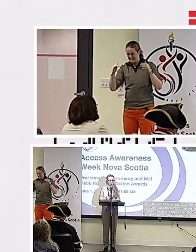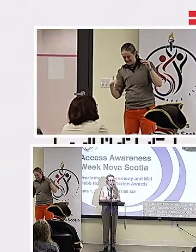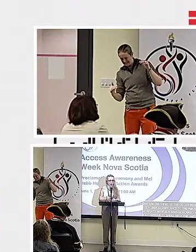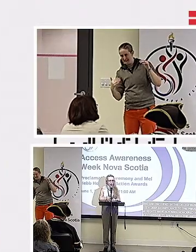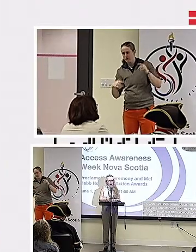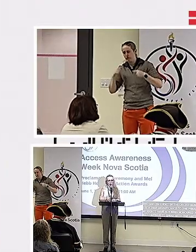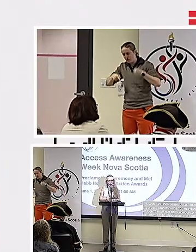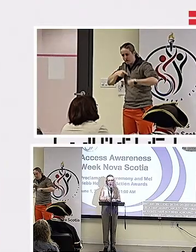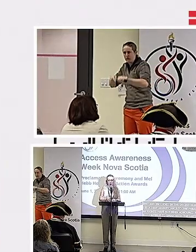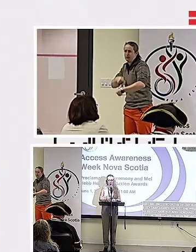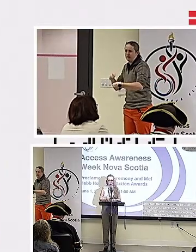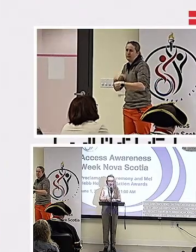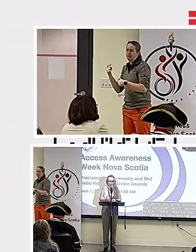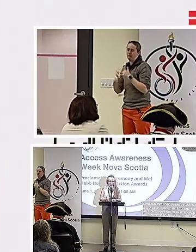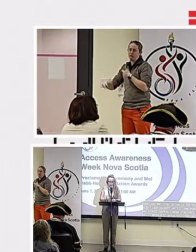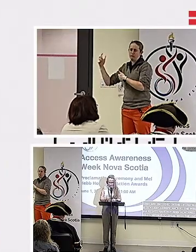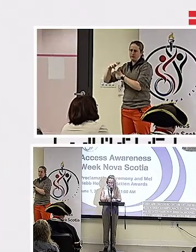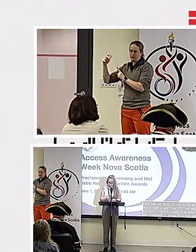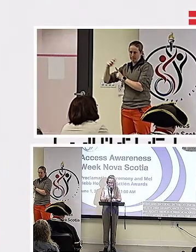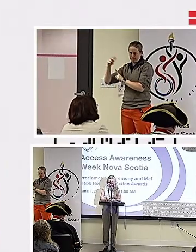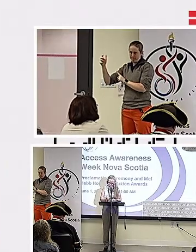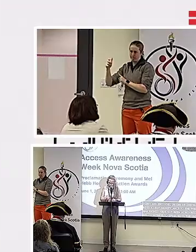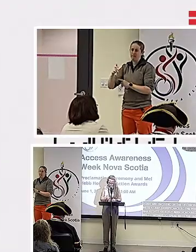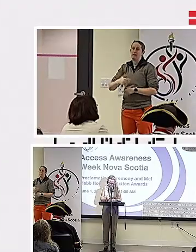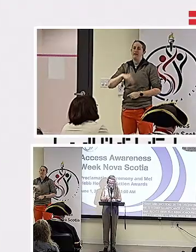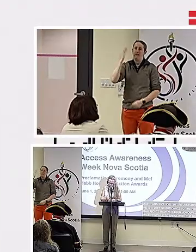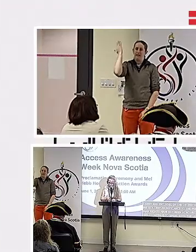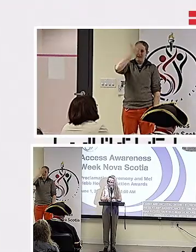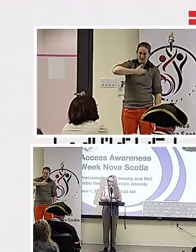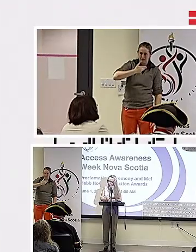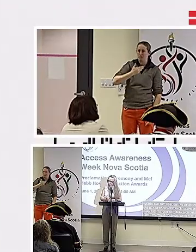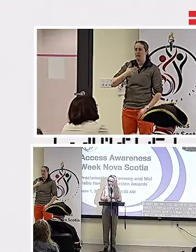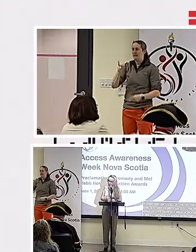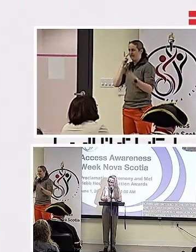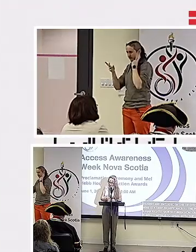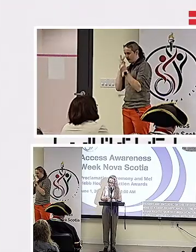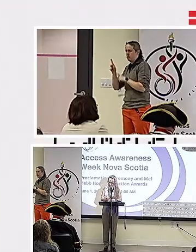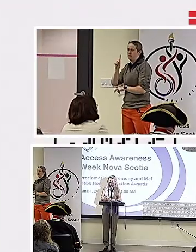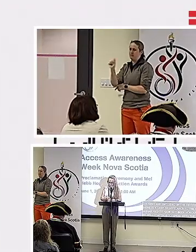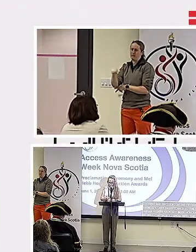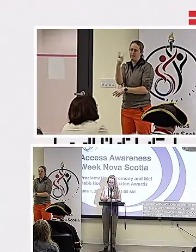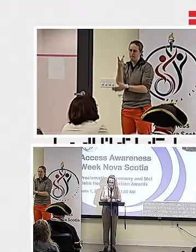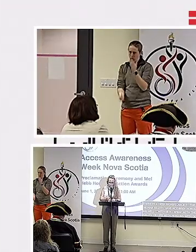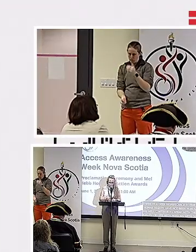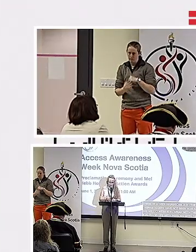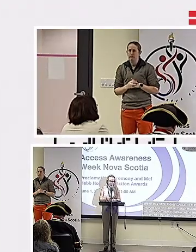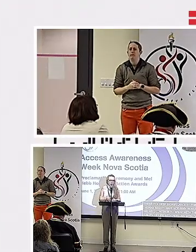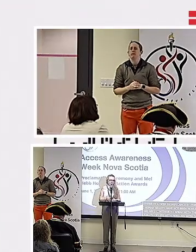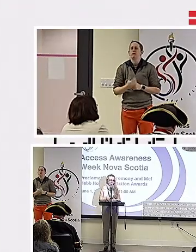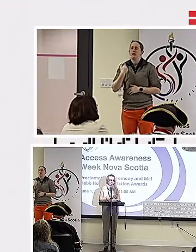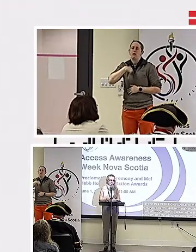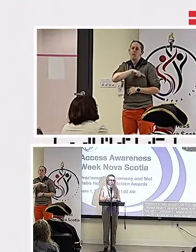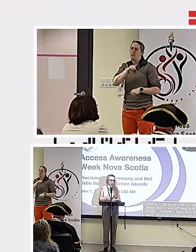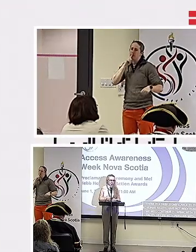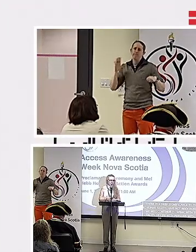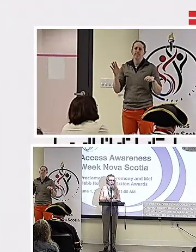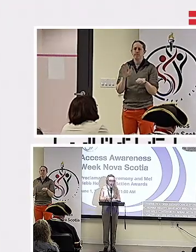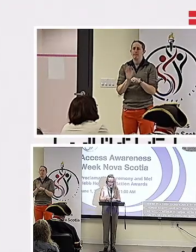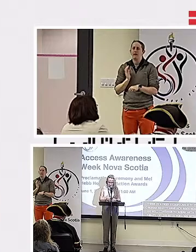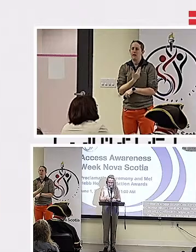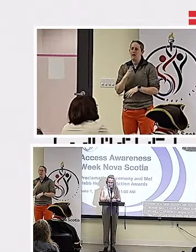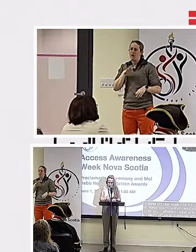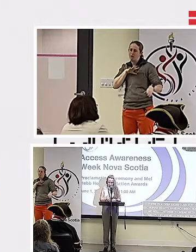both visible and invisible disabilities. And we commit to doing our part to make Nova Scotia